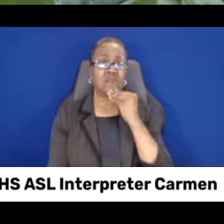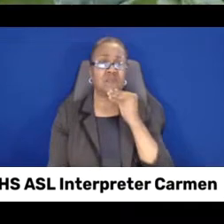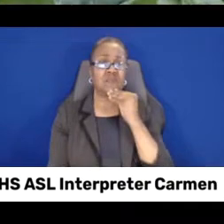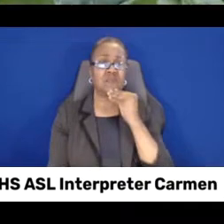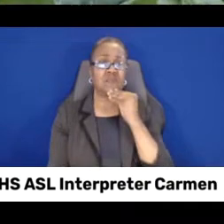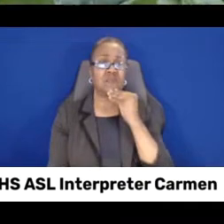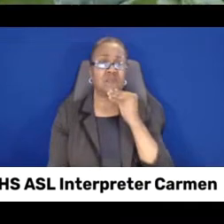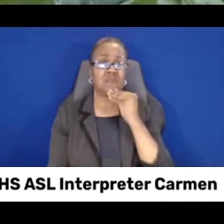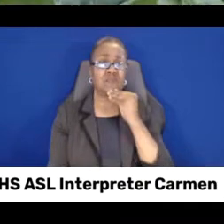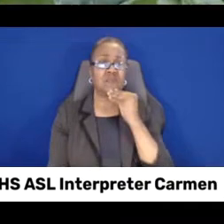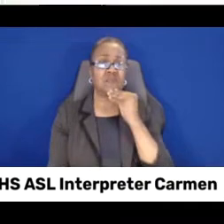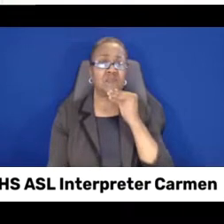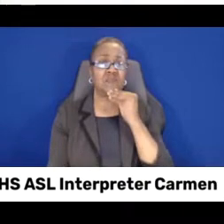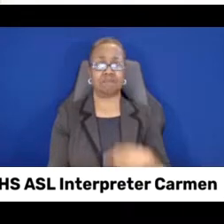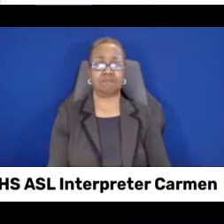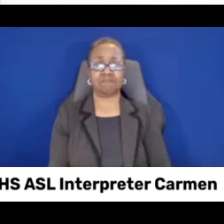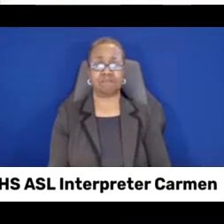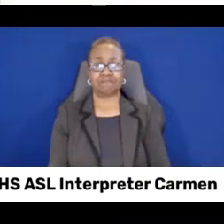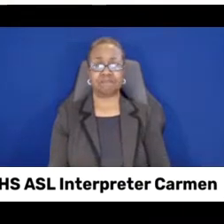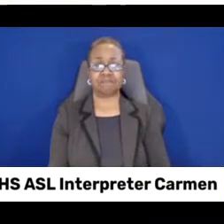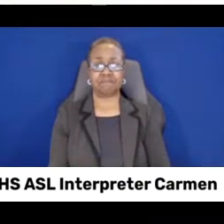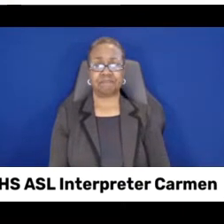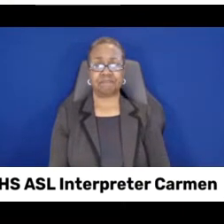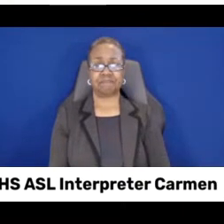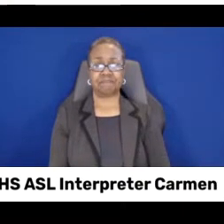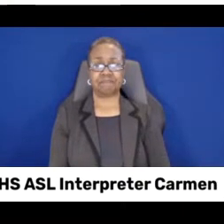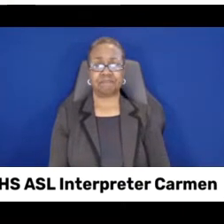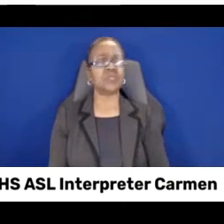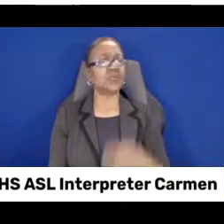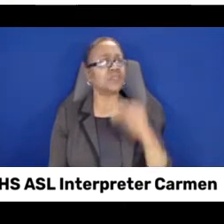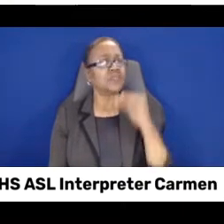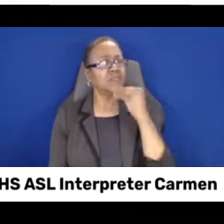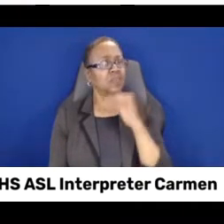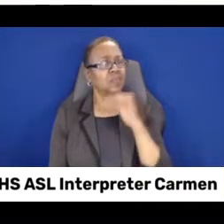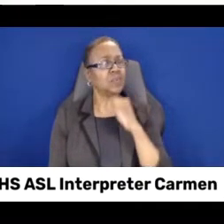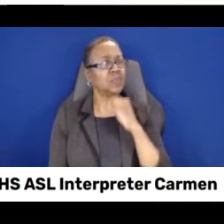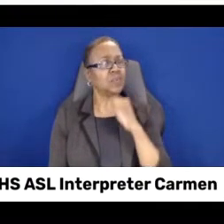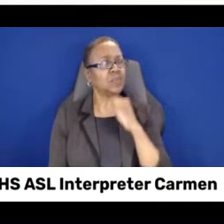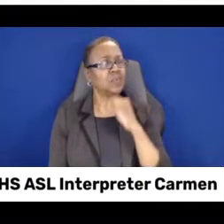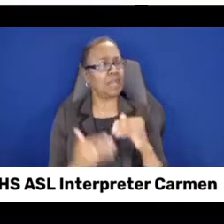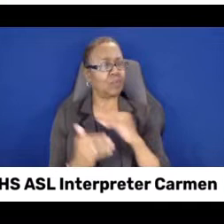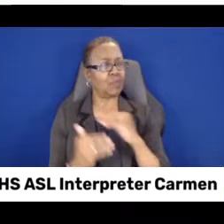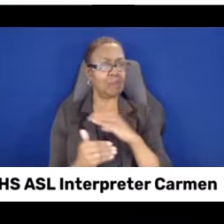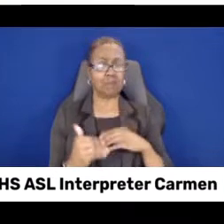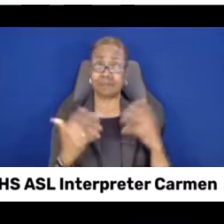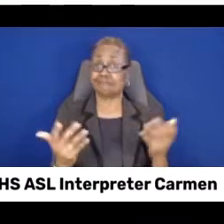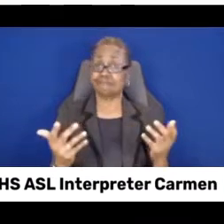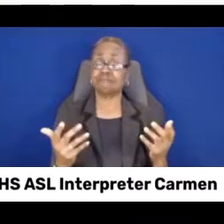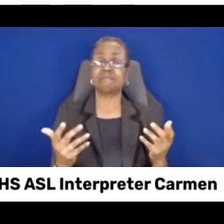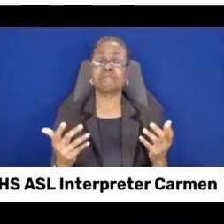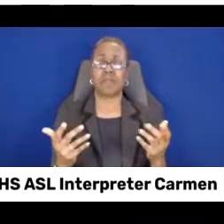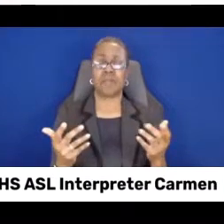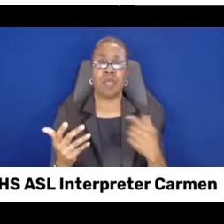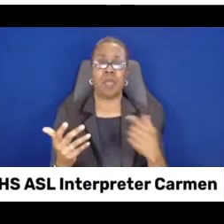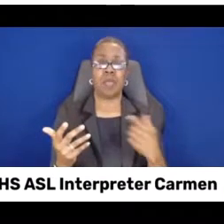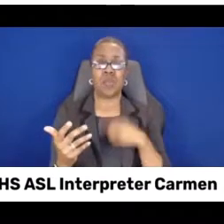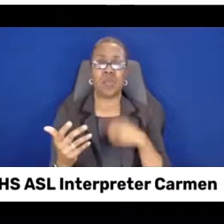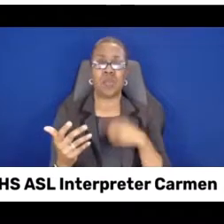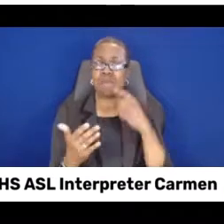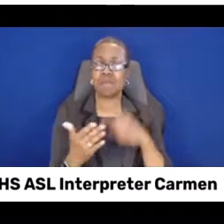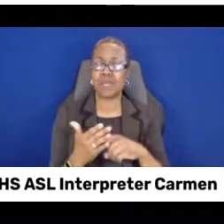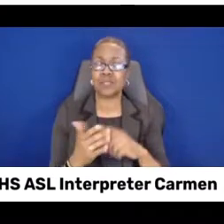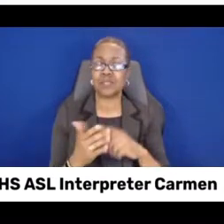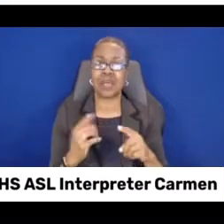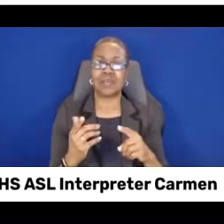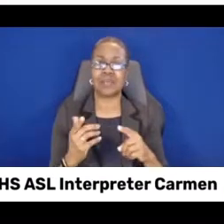So, what is the Food Equity Council? I think we've alluded to this, but it's really helpful to anchor ourselves in this,